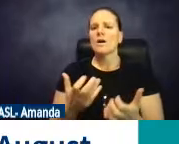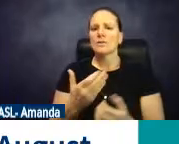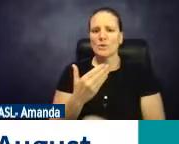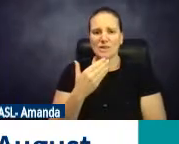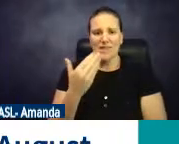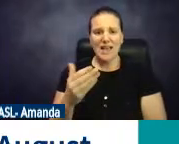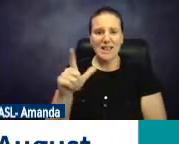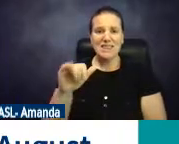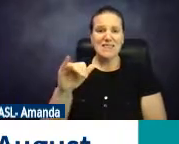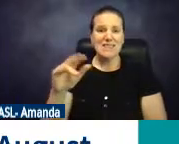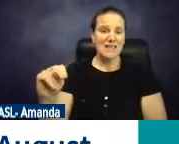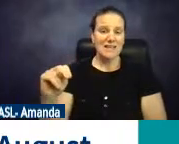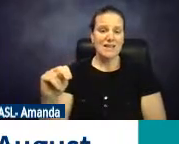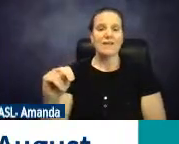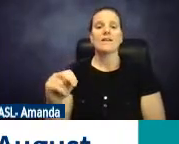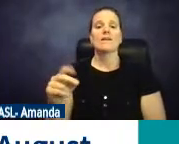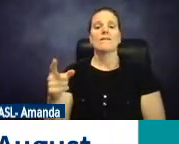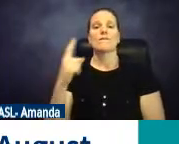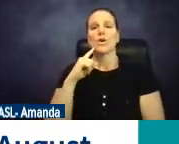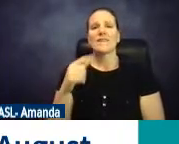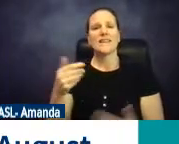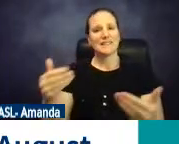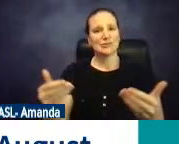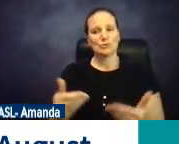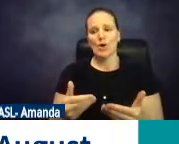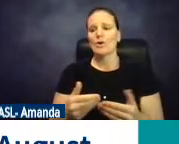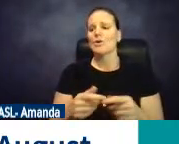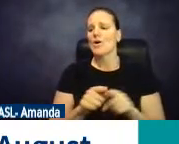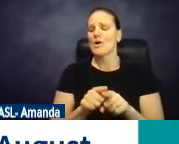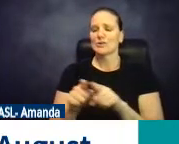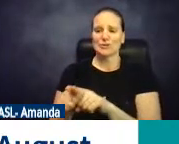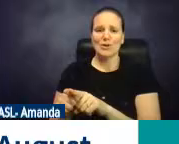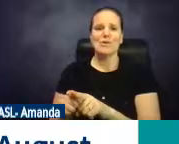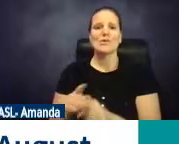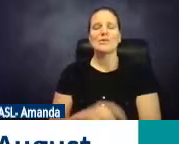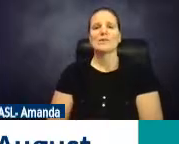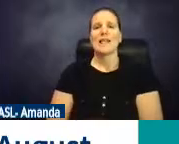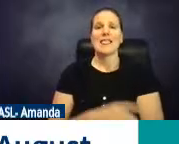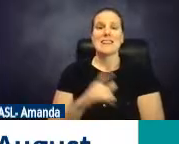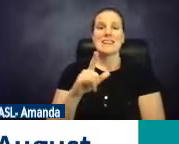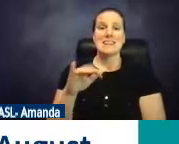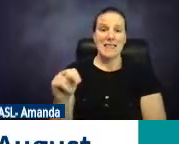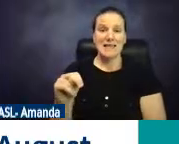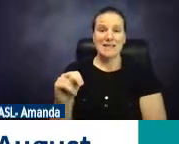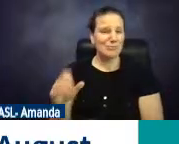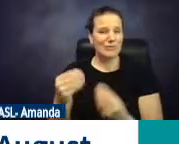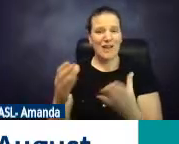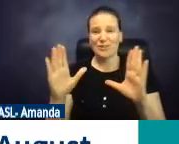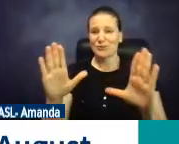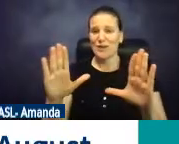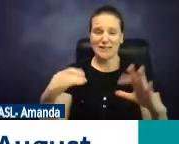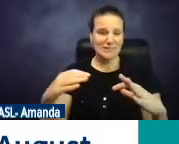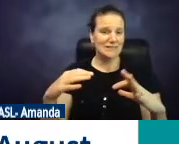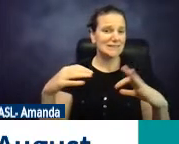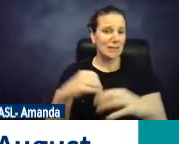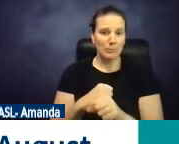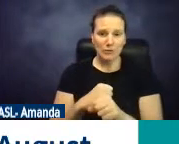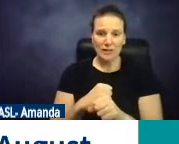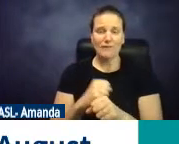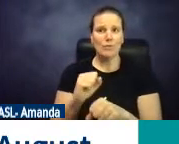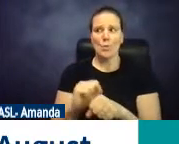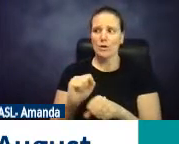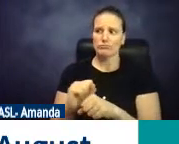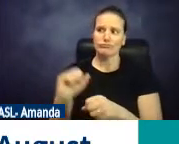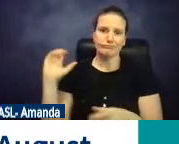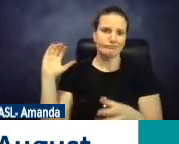Lynn Ballantyre for the intro as well. And Lynn, you provided a great summary of the work that we did